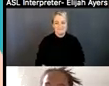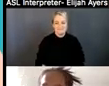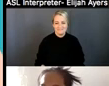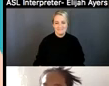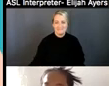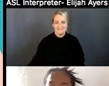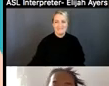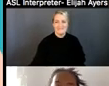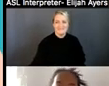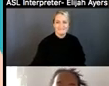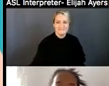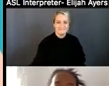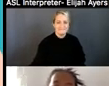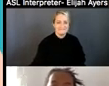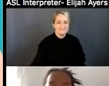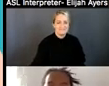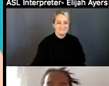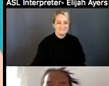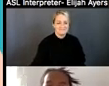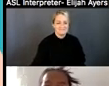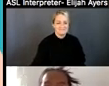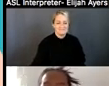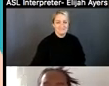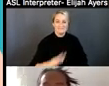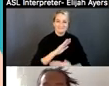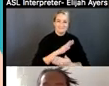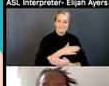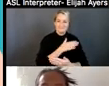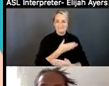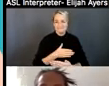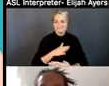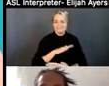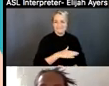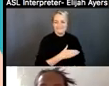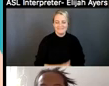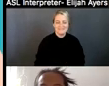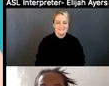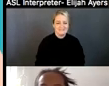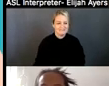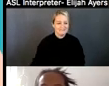Thank you.